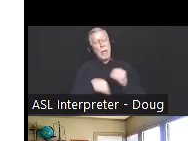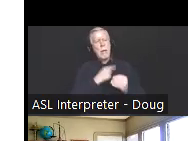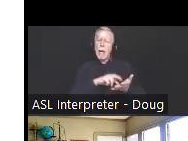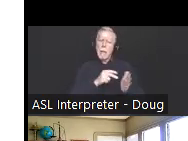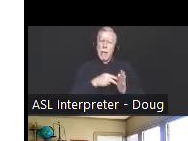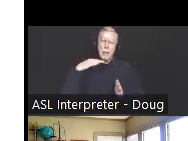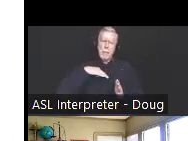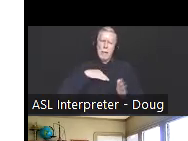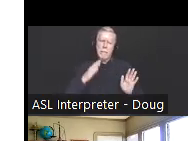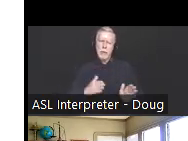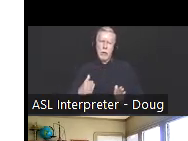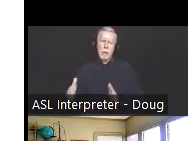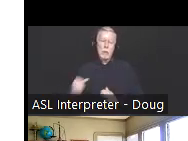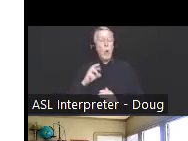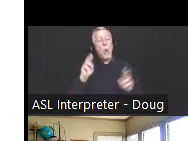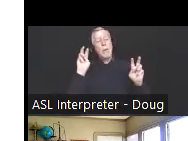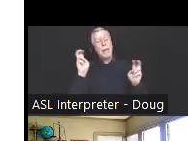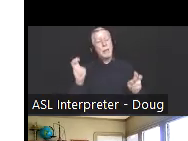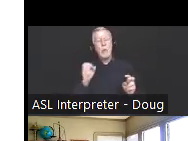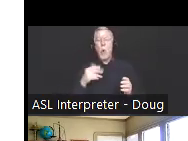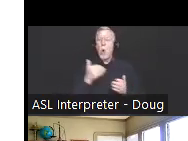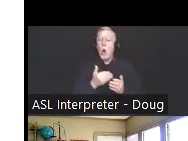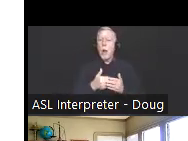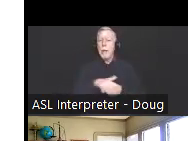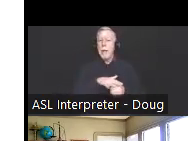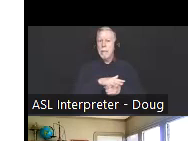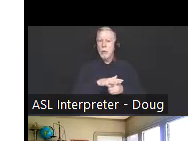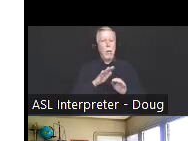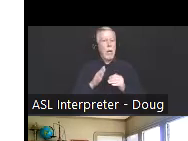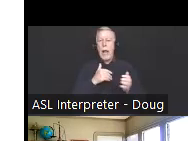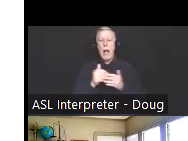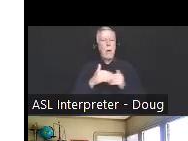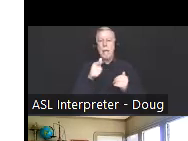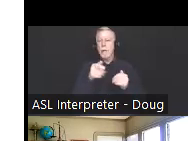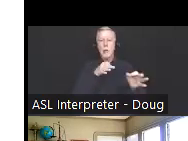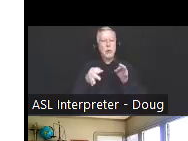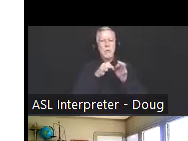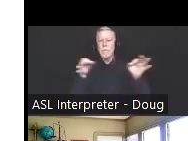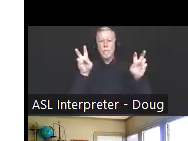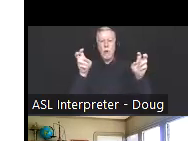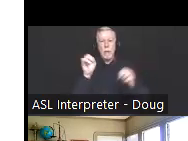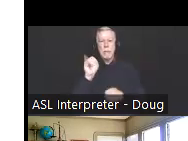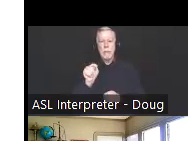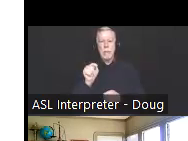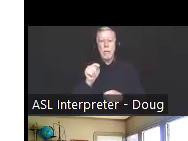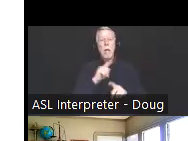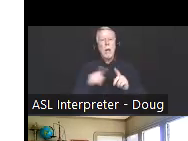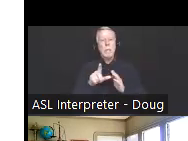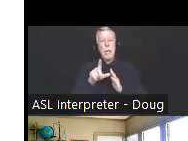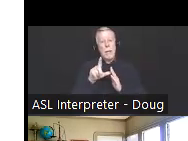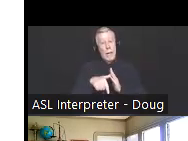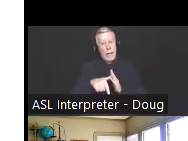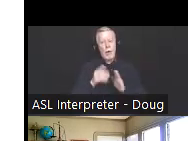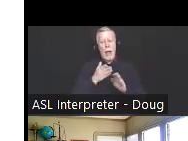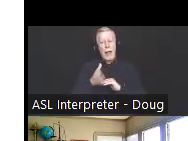beneficiaries or the issue or the neighborhood, however you framed it. But then what he says around the 4 corners is he wants